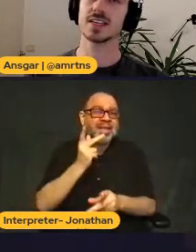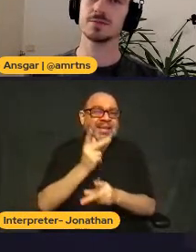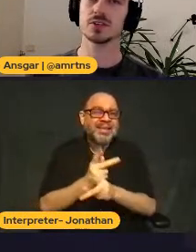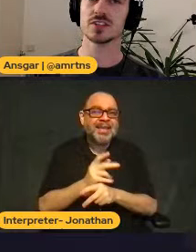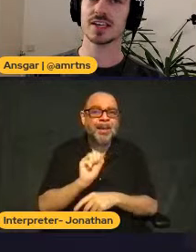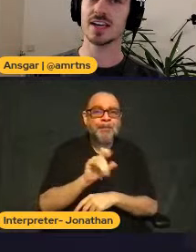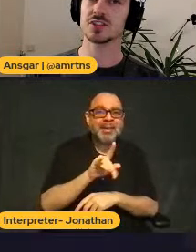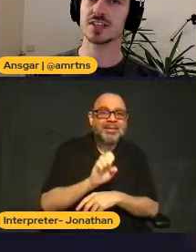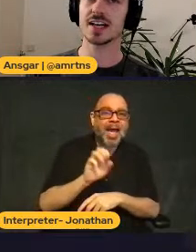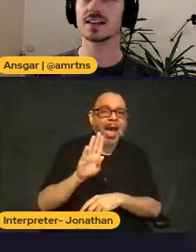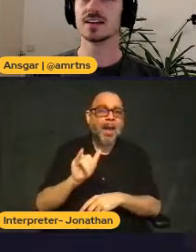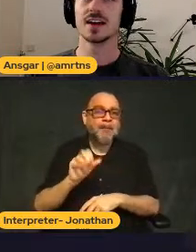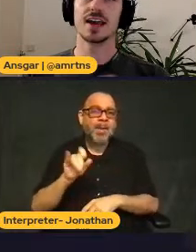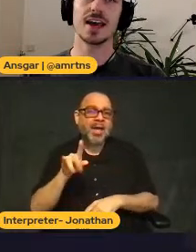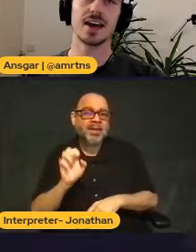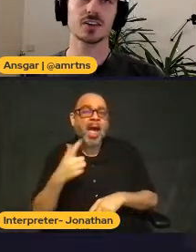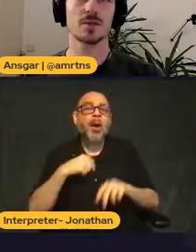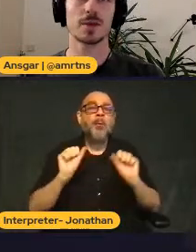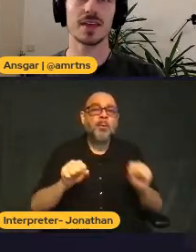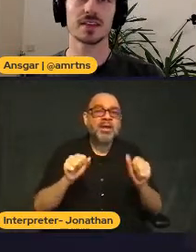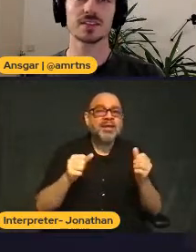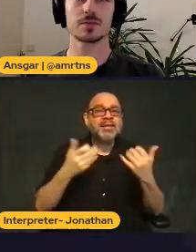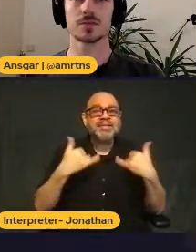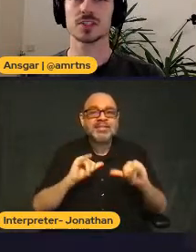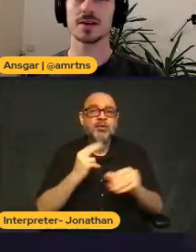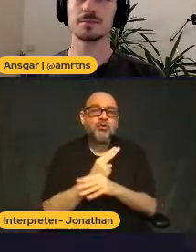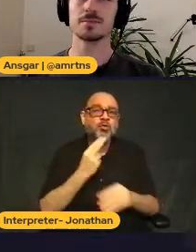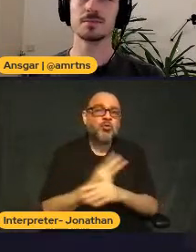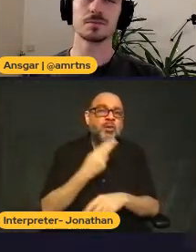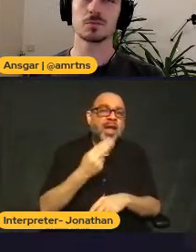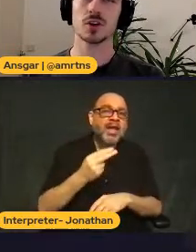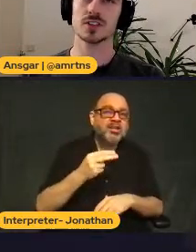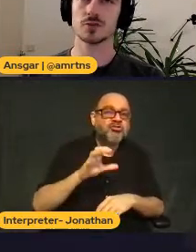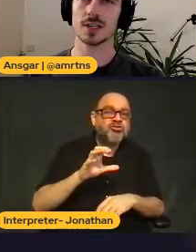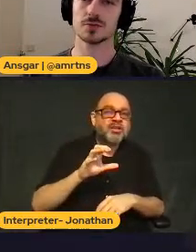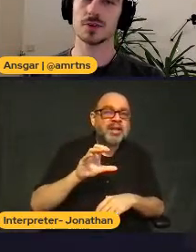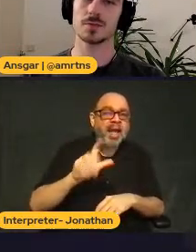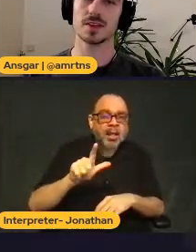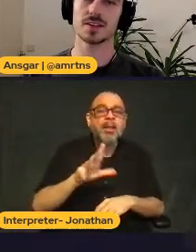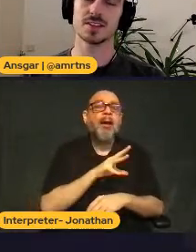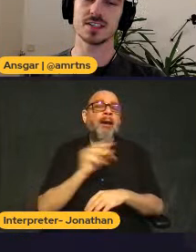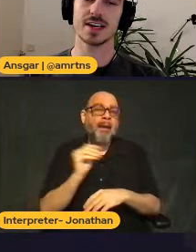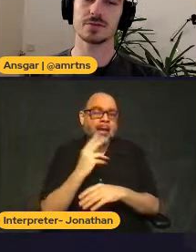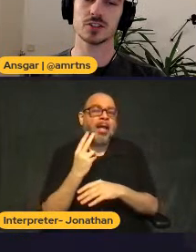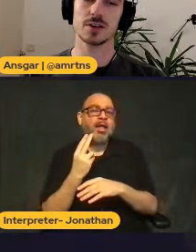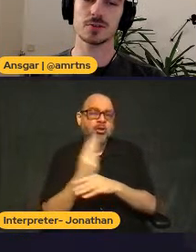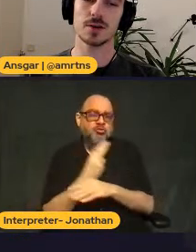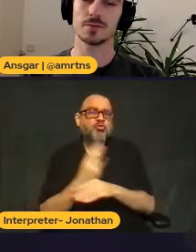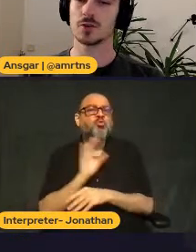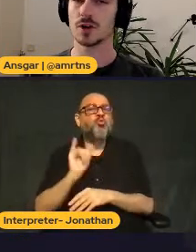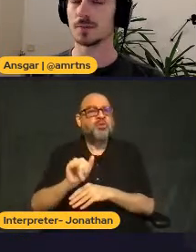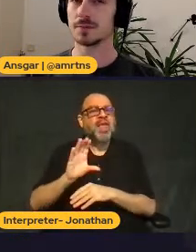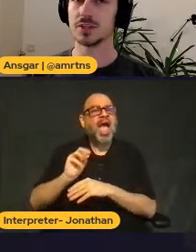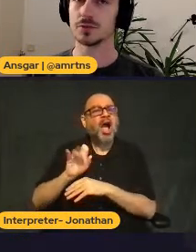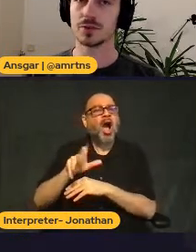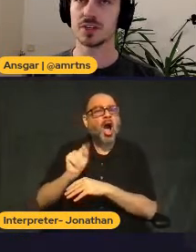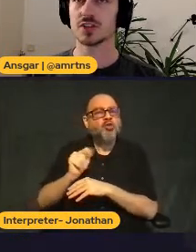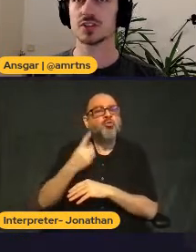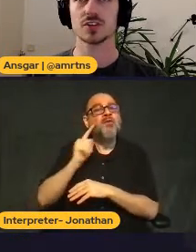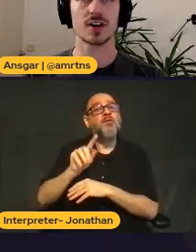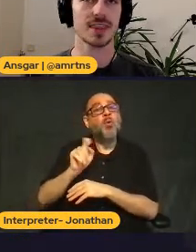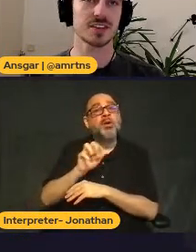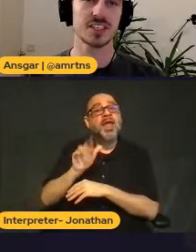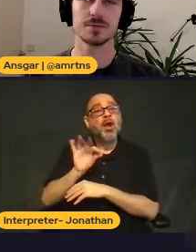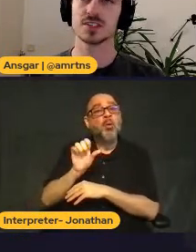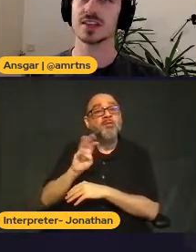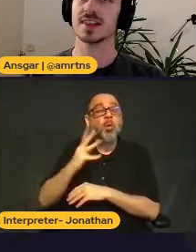we can keep using HCL and combine this with some constructs from the CDK for Terraform for maybe new